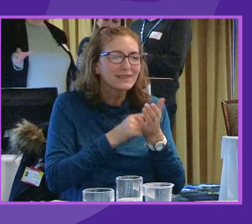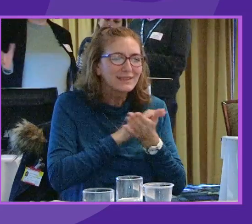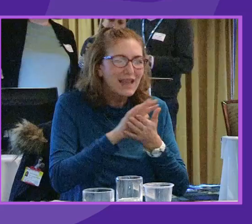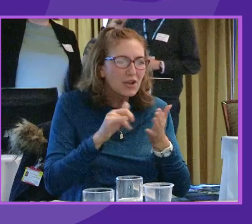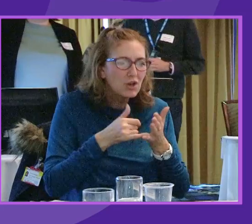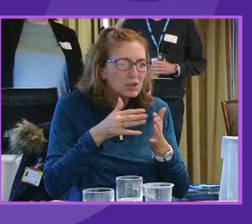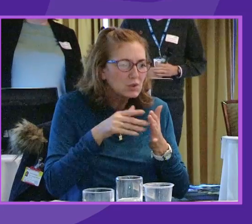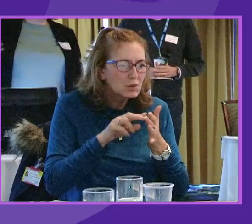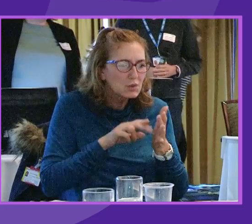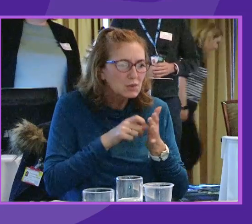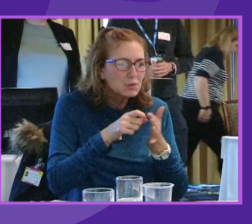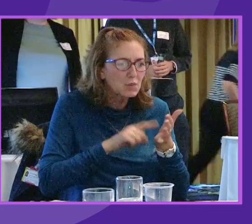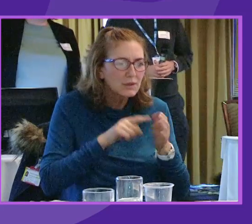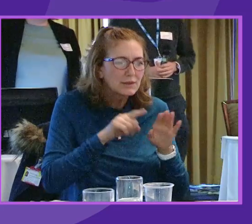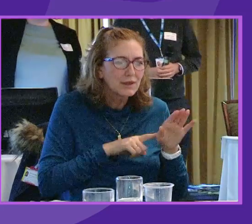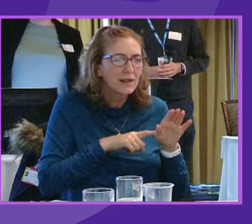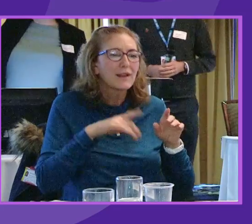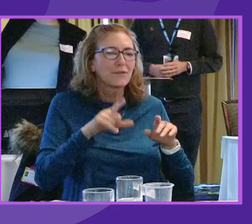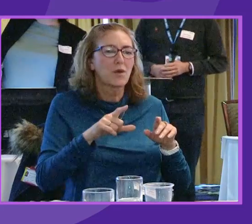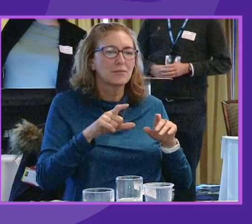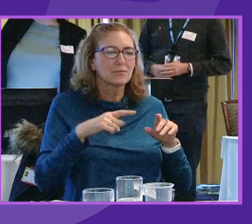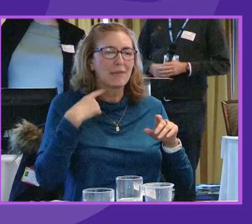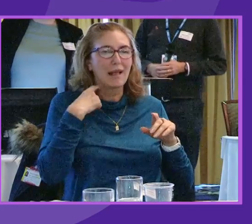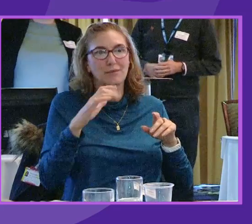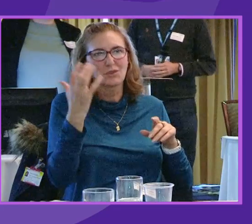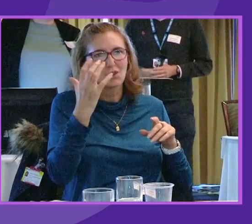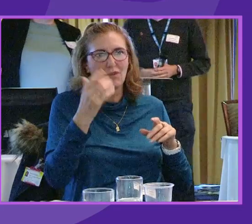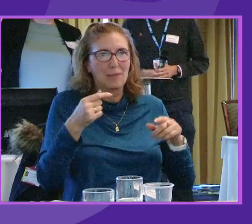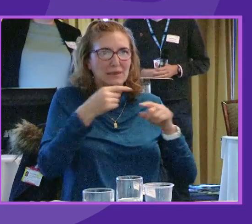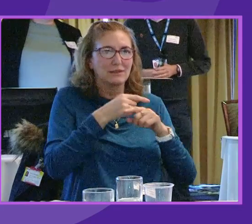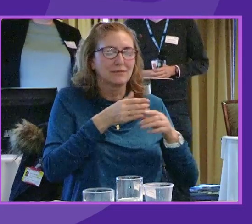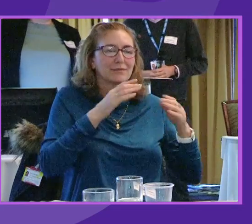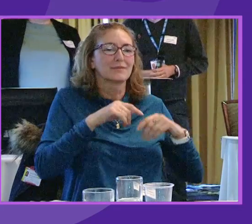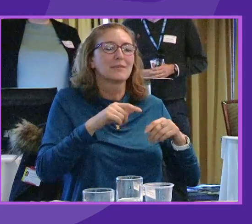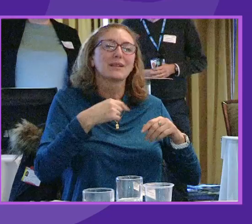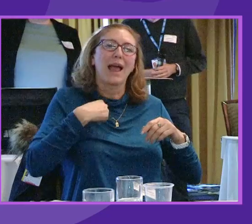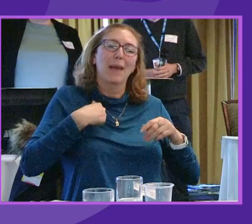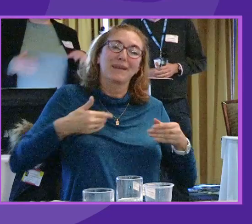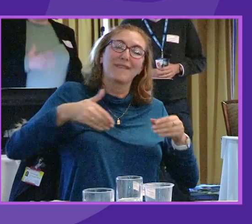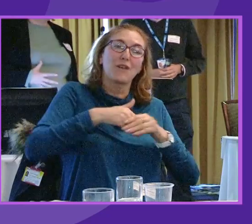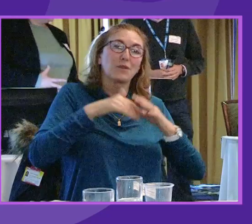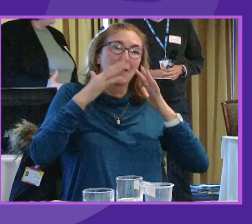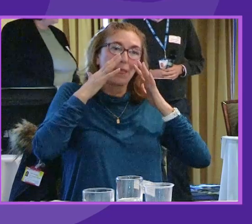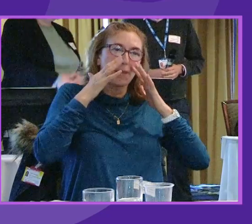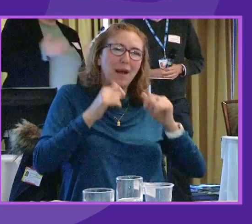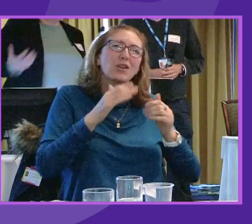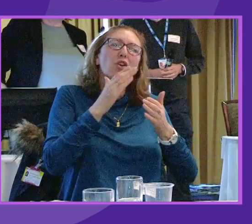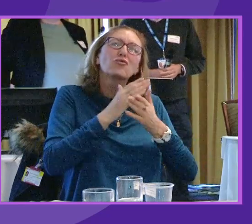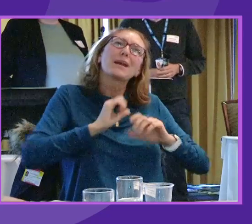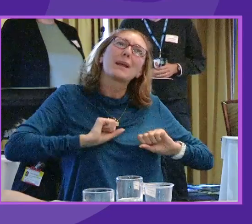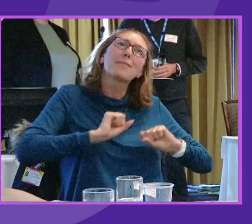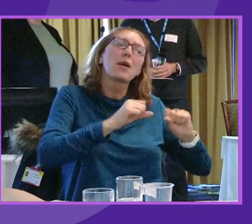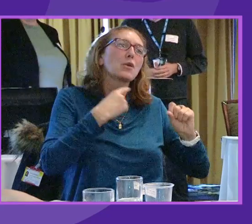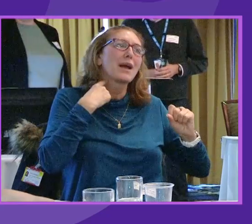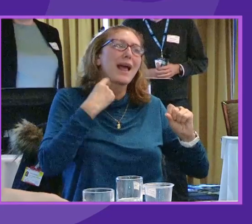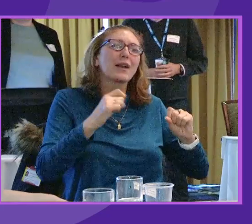on secondment to the Pennine CCGs to lead the implementation of the early adopter, early implementer pilot.